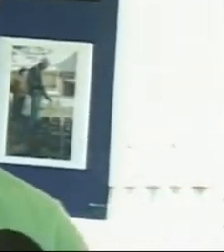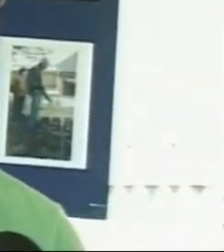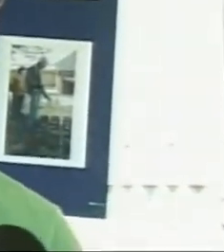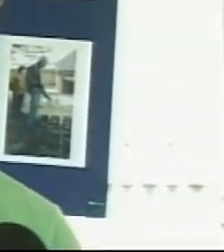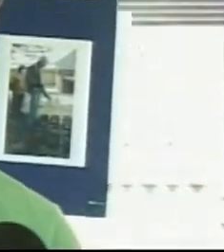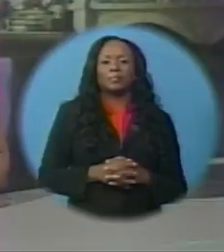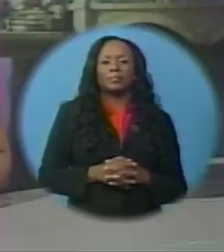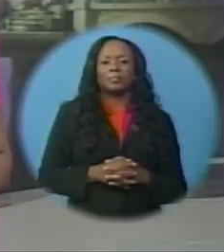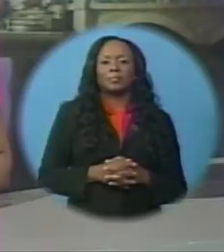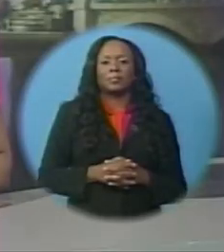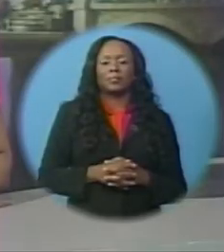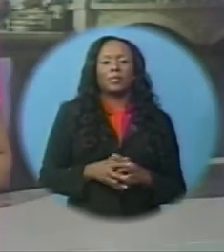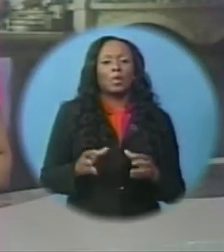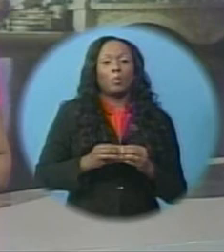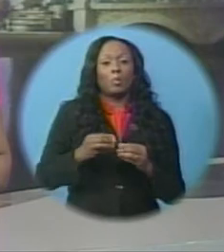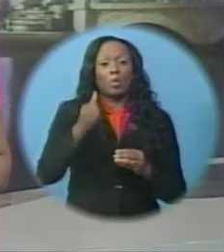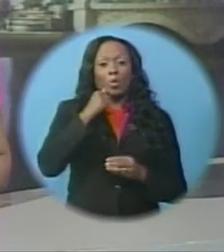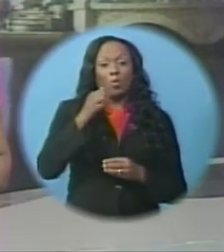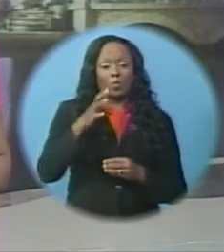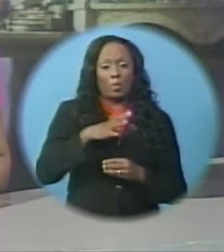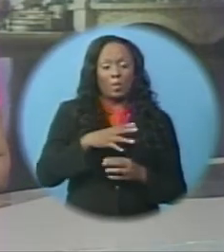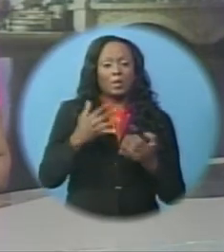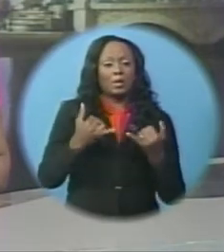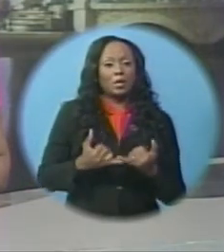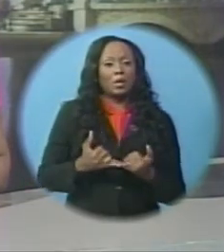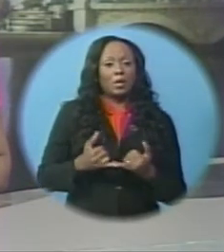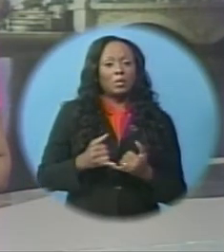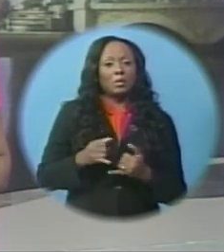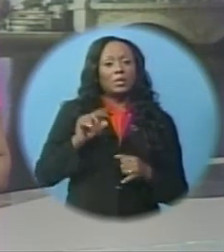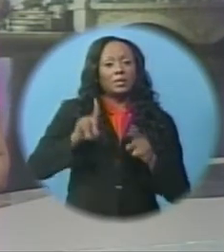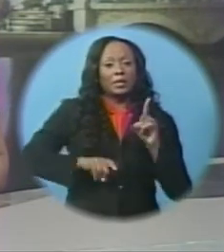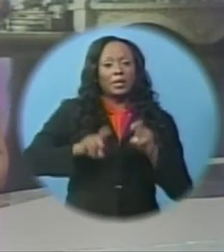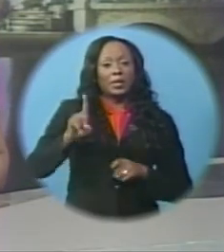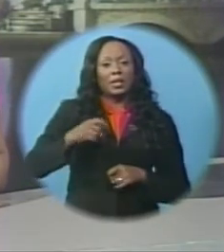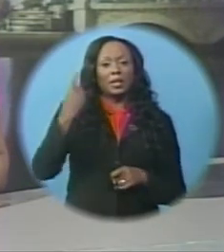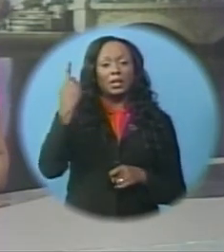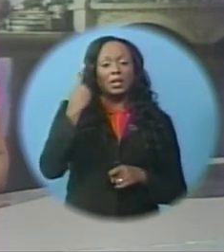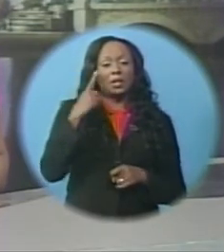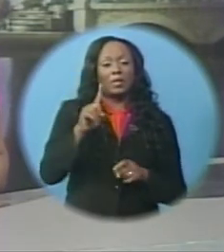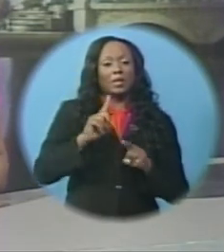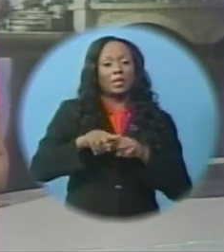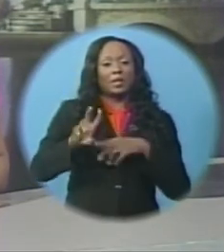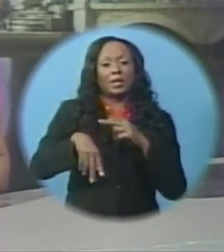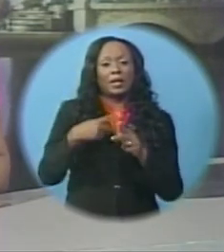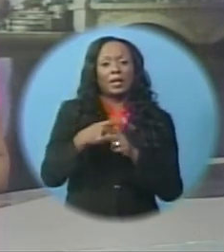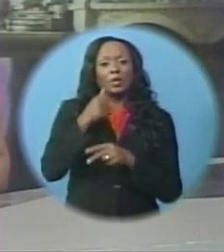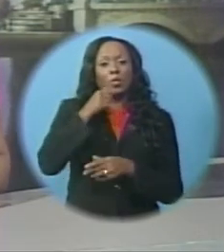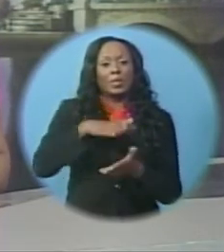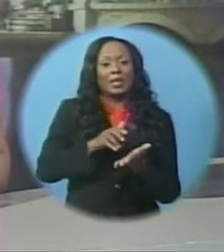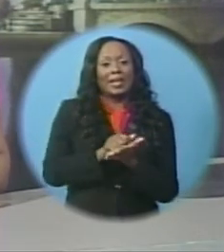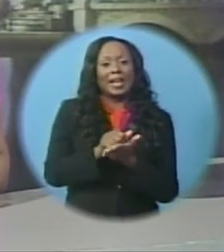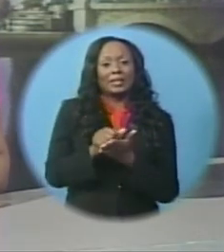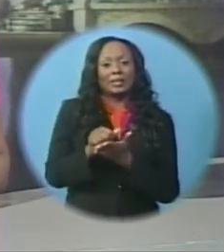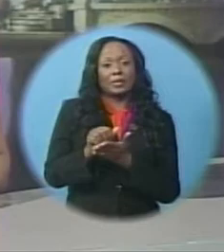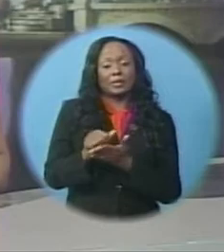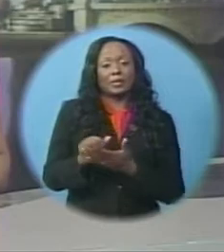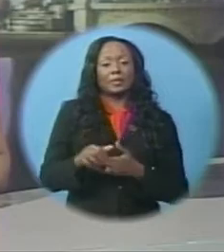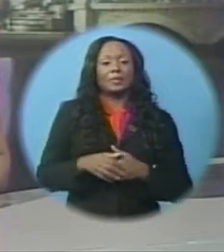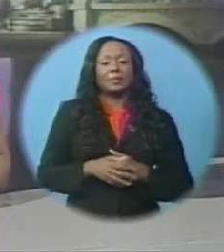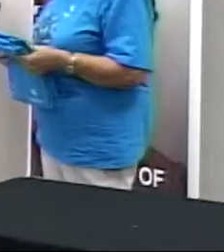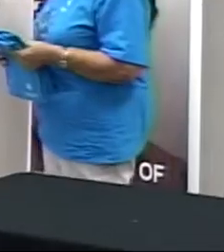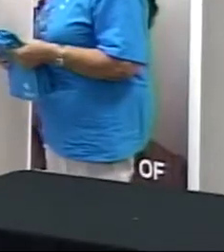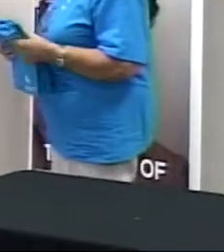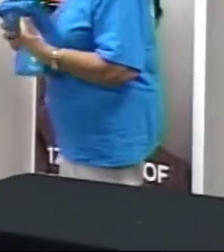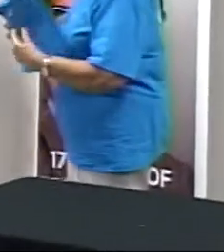experience. Well, more and more women are coming forward to get tested for below-the-belt cancers. But gynecologist